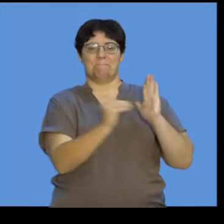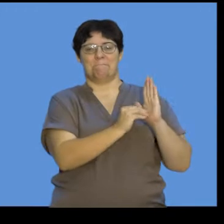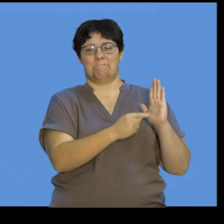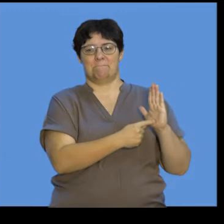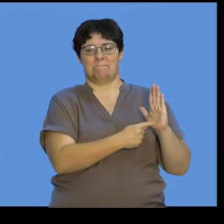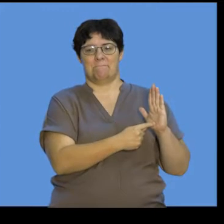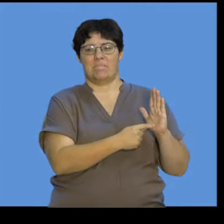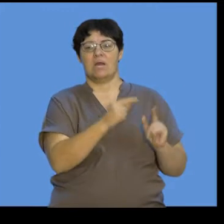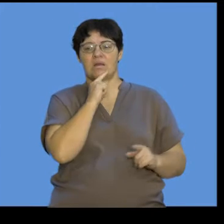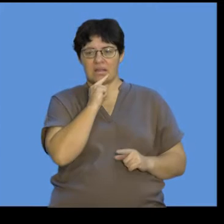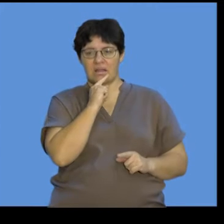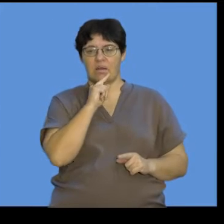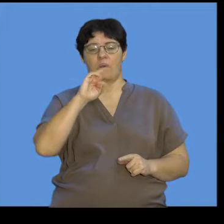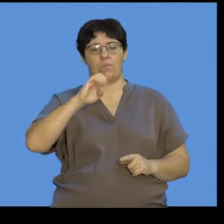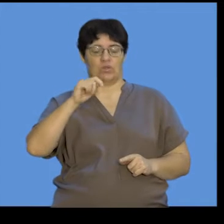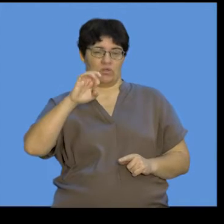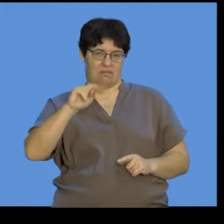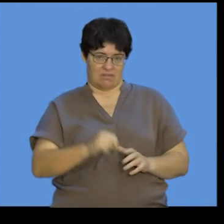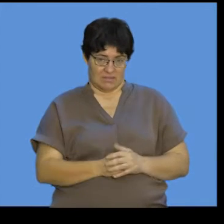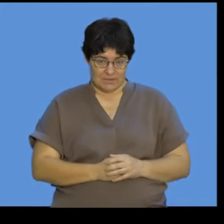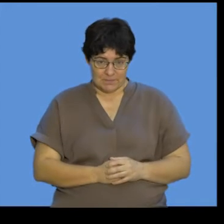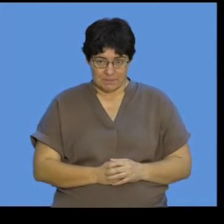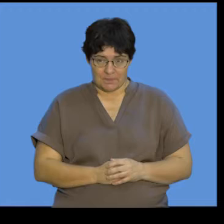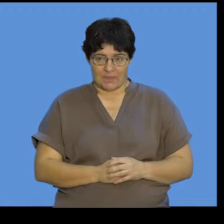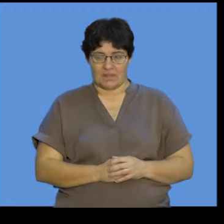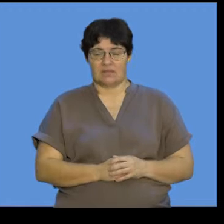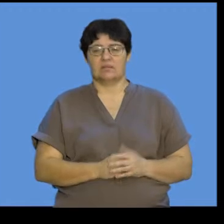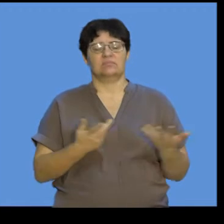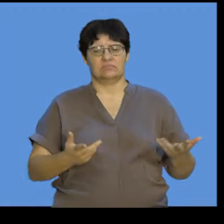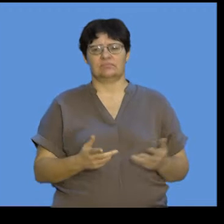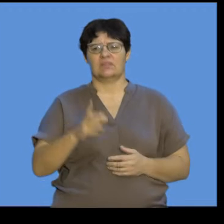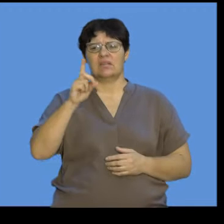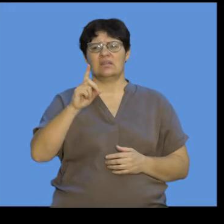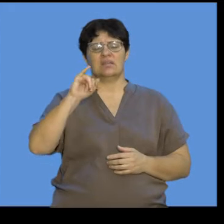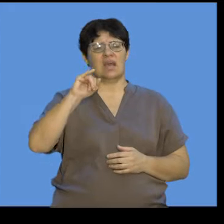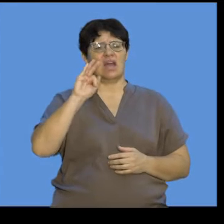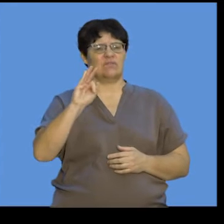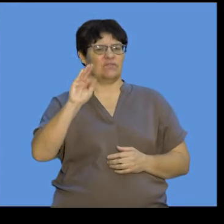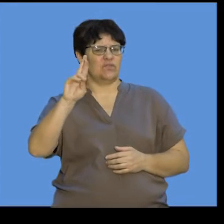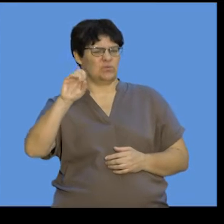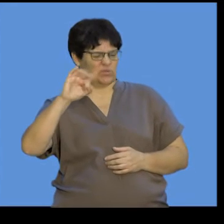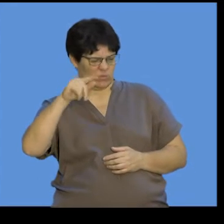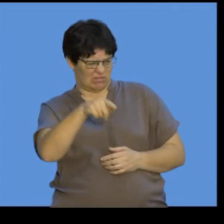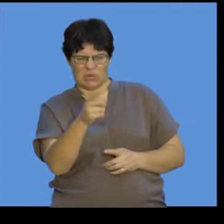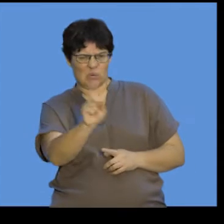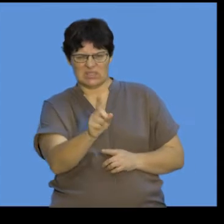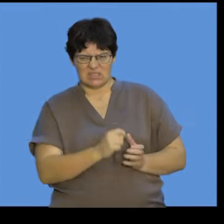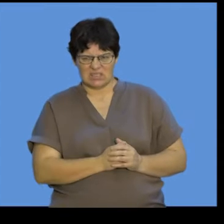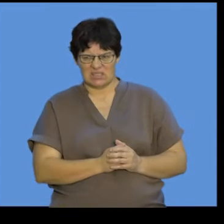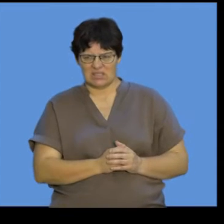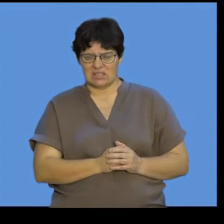call it the Brownian motion. Right. Okay. So what is diffusion? Diffusion is the